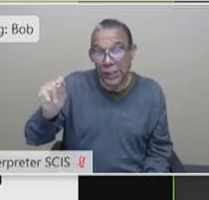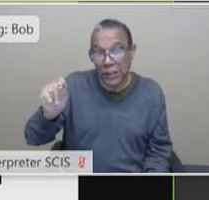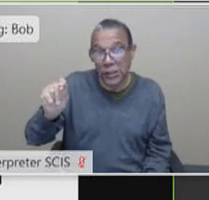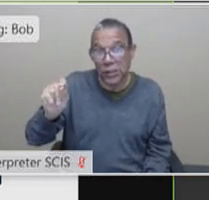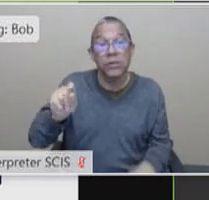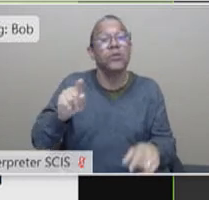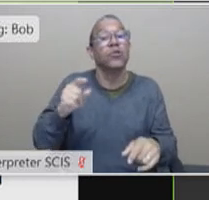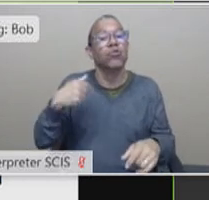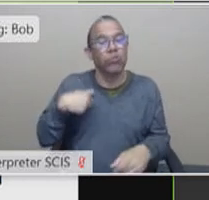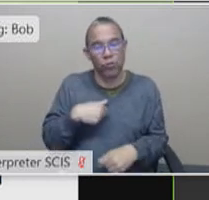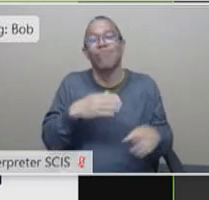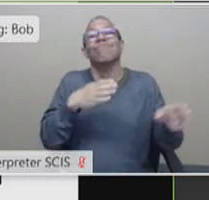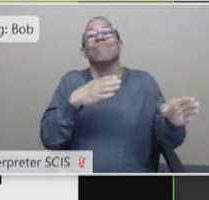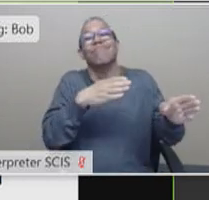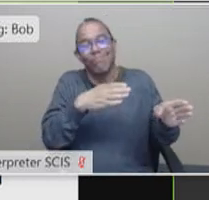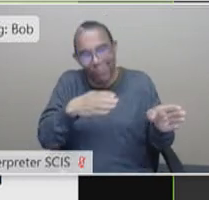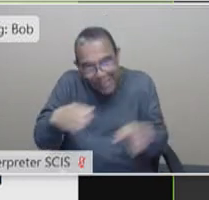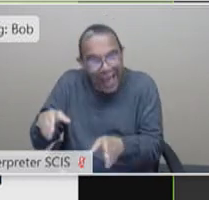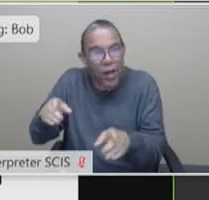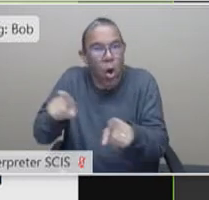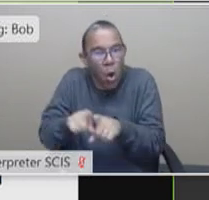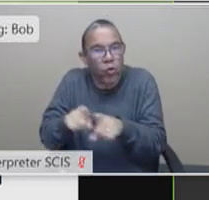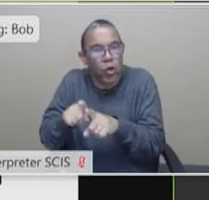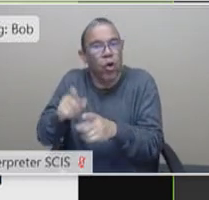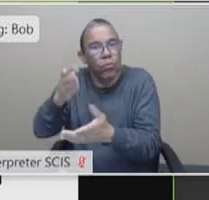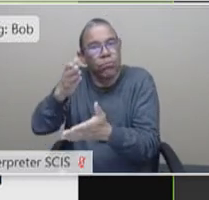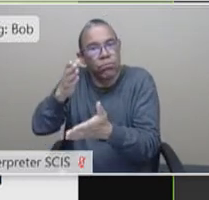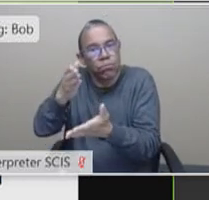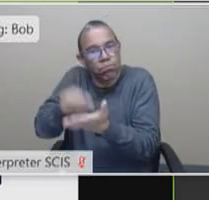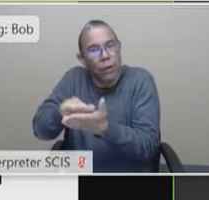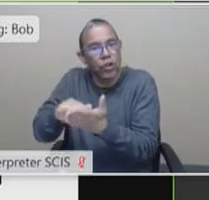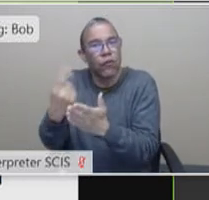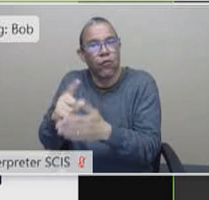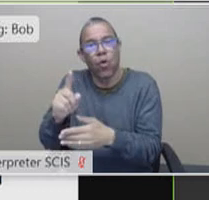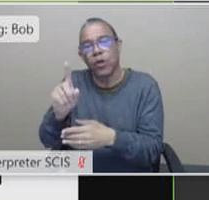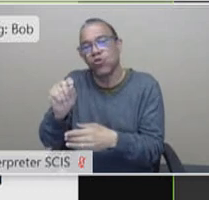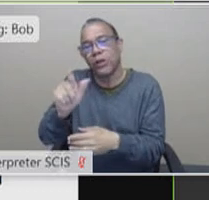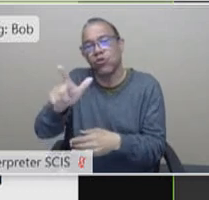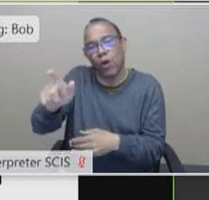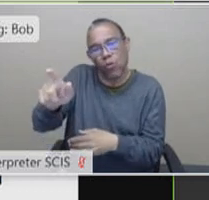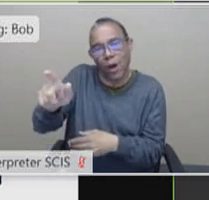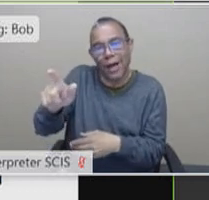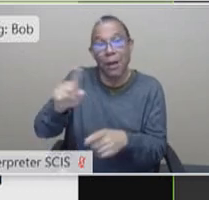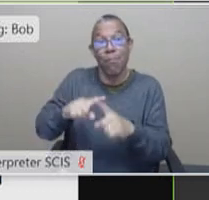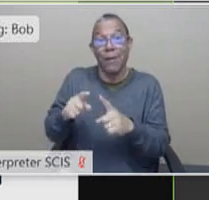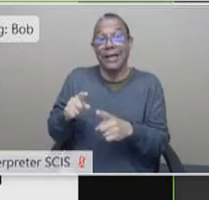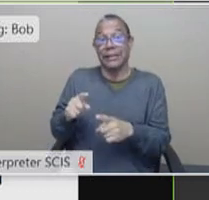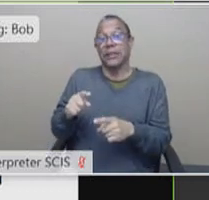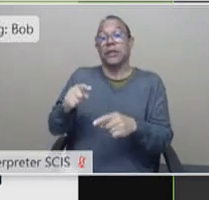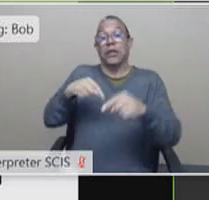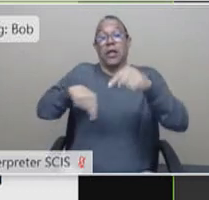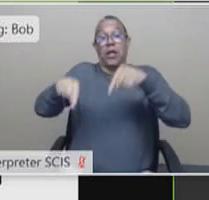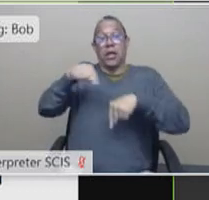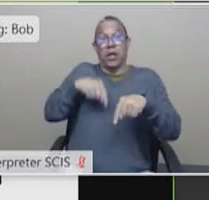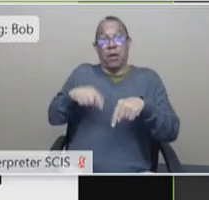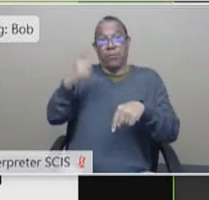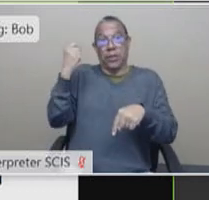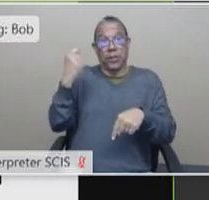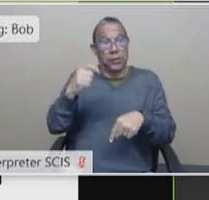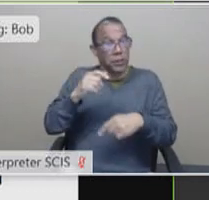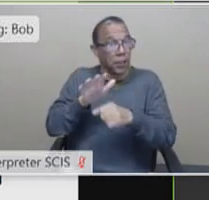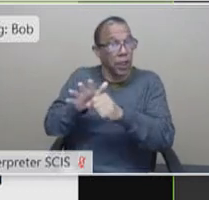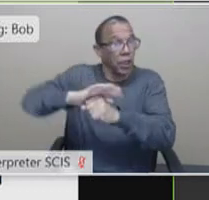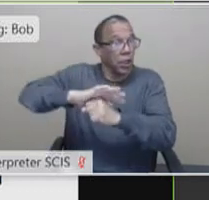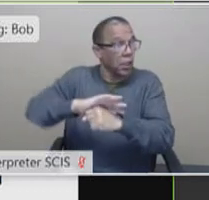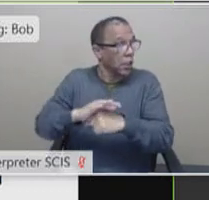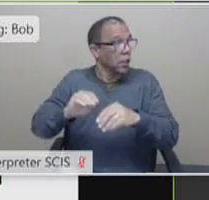planning for fiscal 2021. And because of this emergency, it's really required us to rework all of the assumptions that we've had for